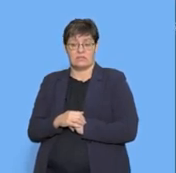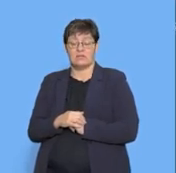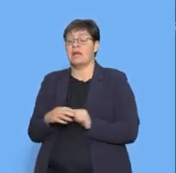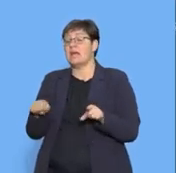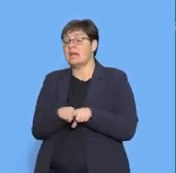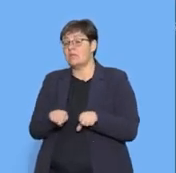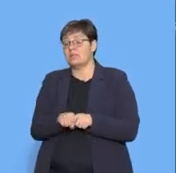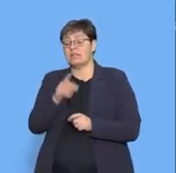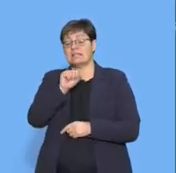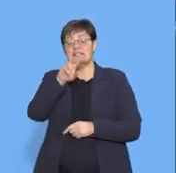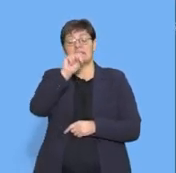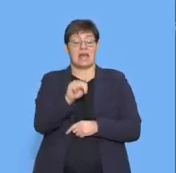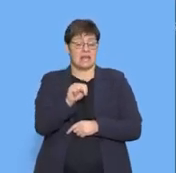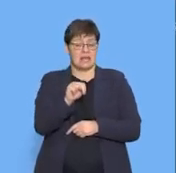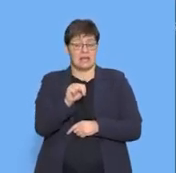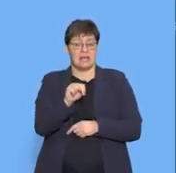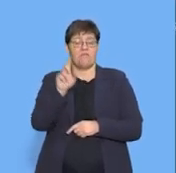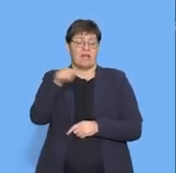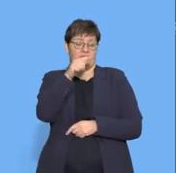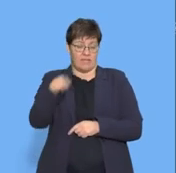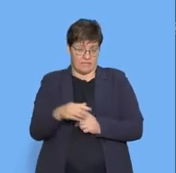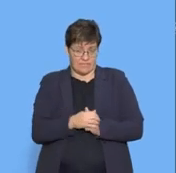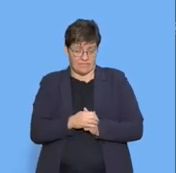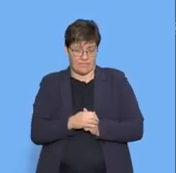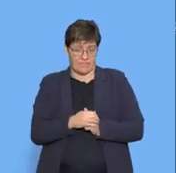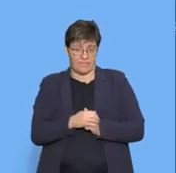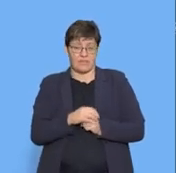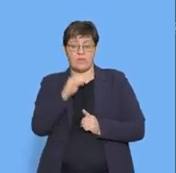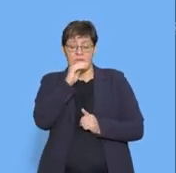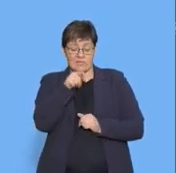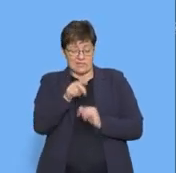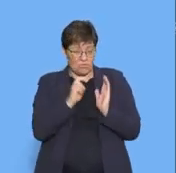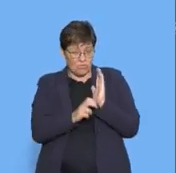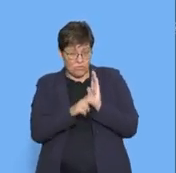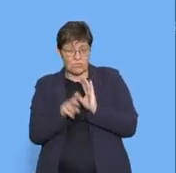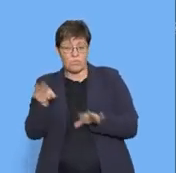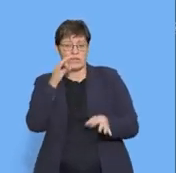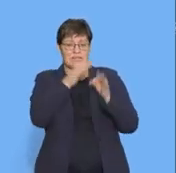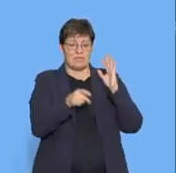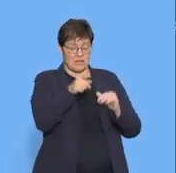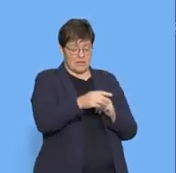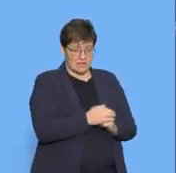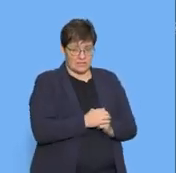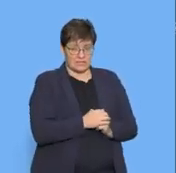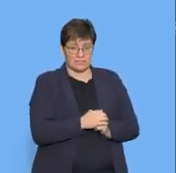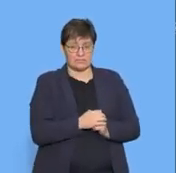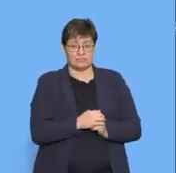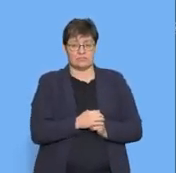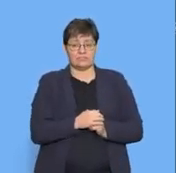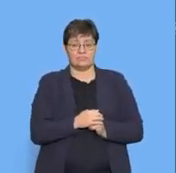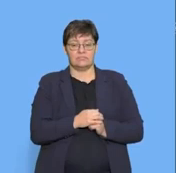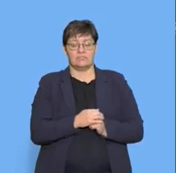sine of 180 minus alpha equals to just sine of alpha. So we're going to use that rule to simplify